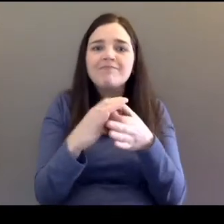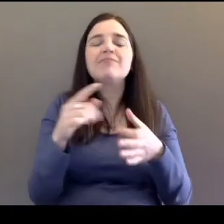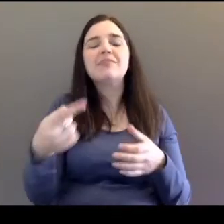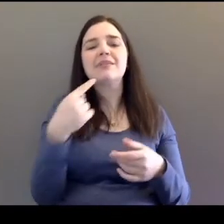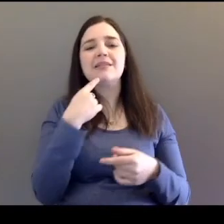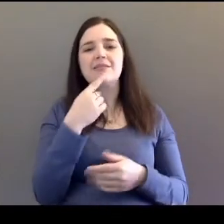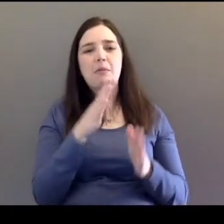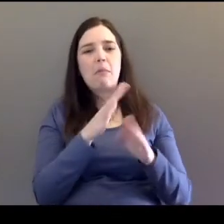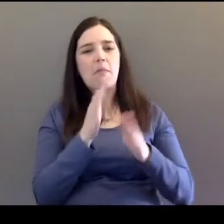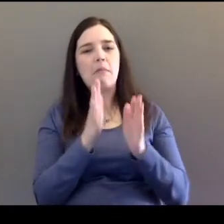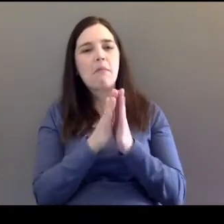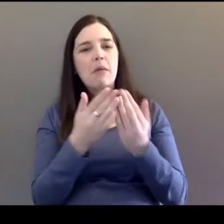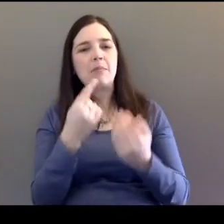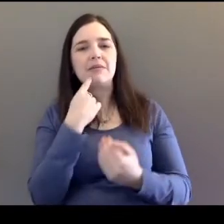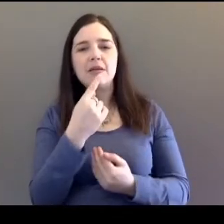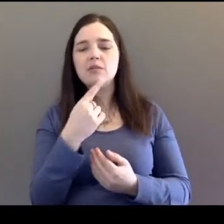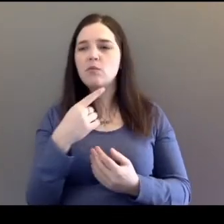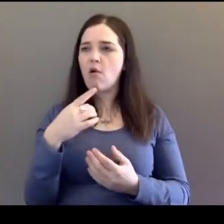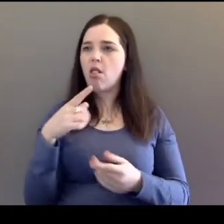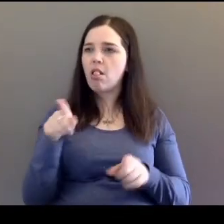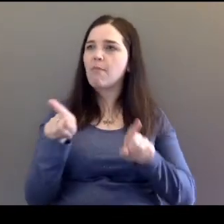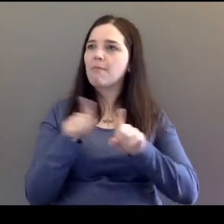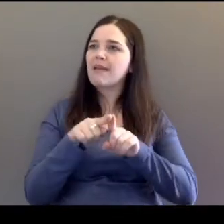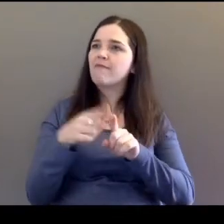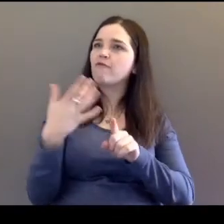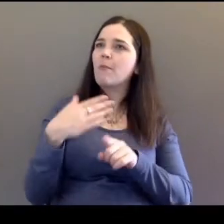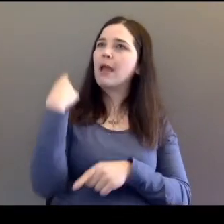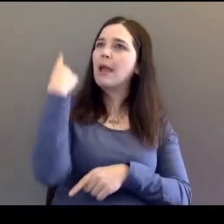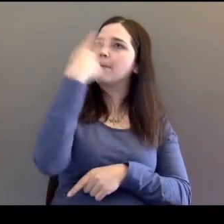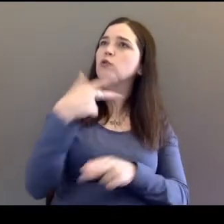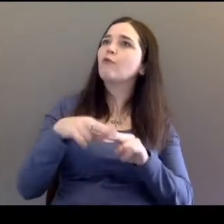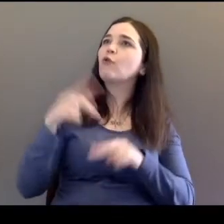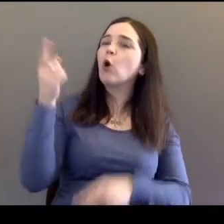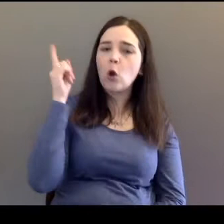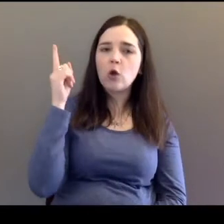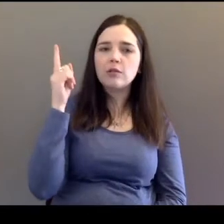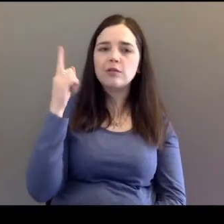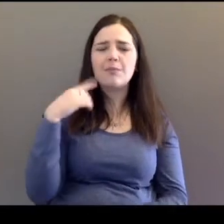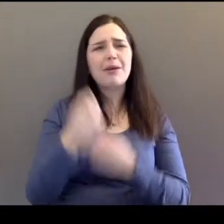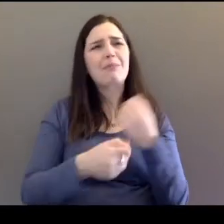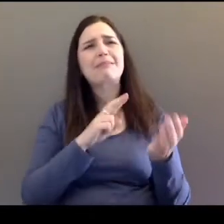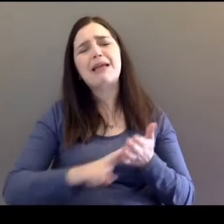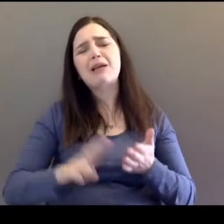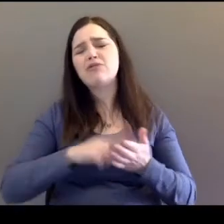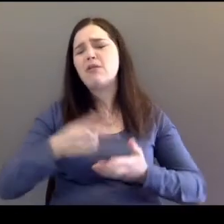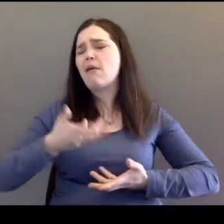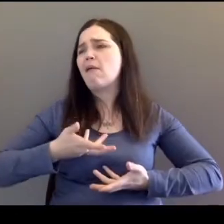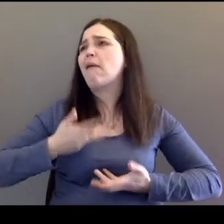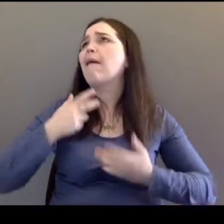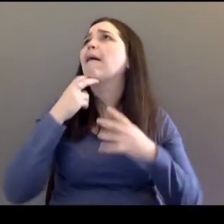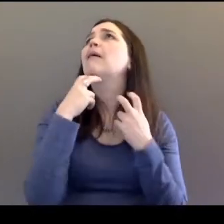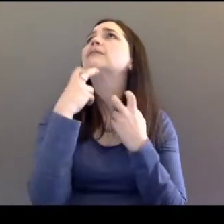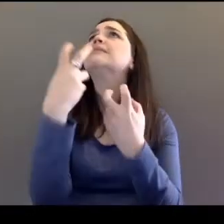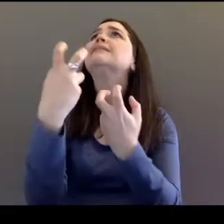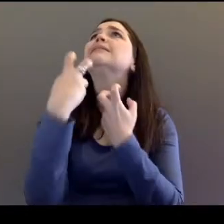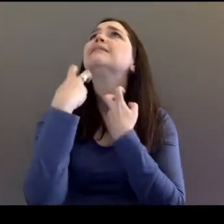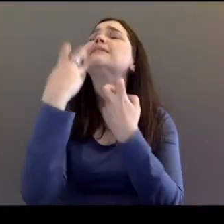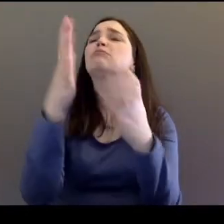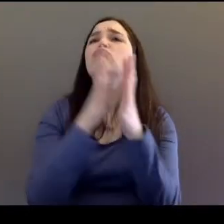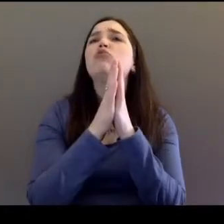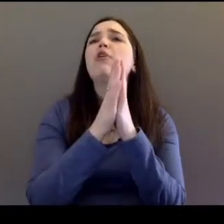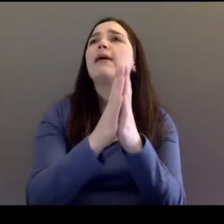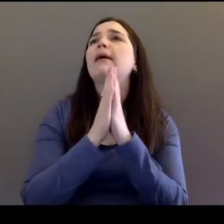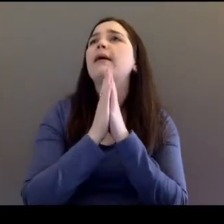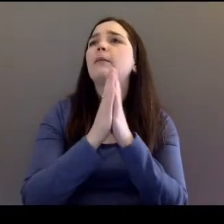image of God. He's put eternity in our hearts. It is natural that we cry out, even when we don't know what we're crying out to.